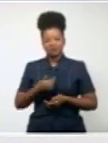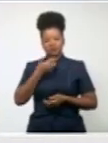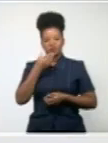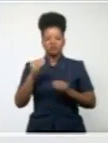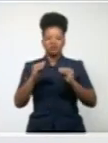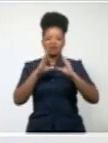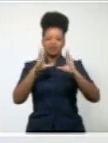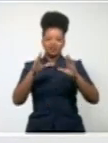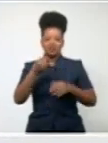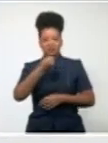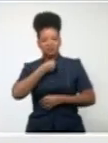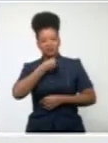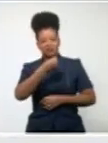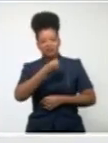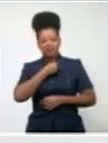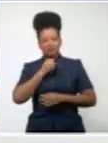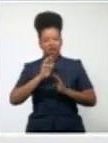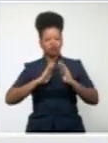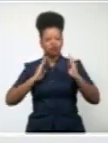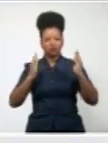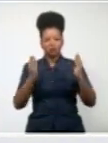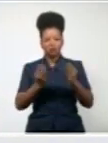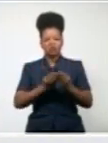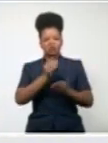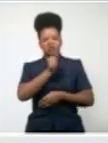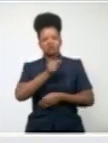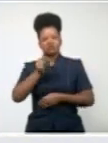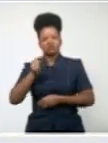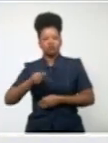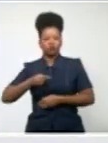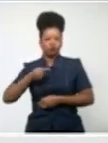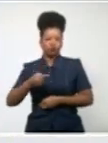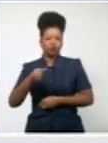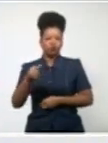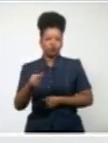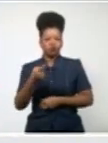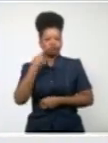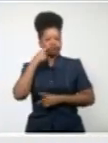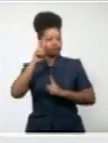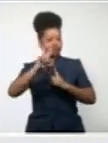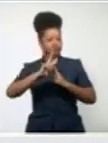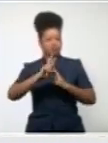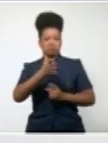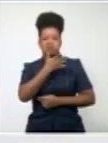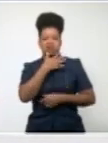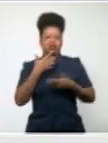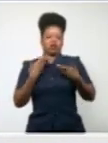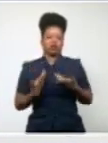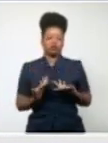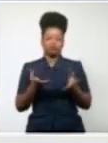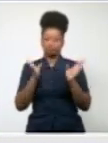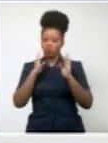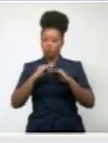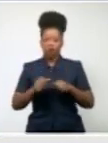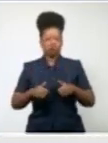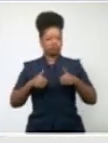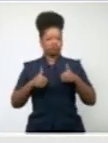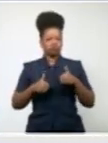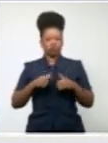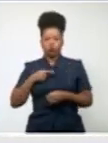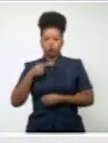Good morning to you and all the people who are following us and don't seem to be getting tired